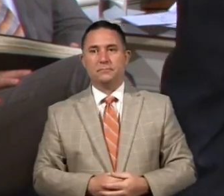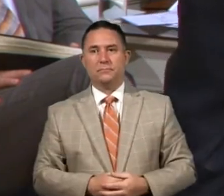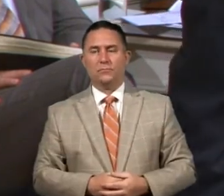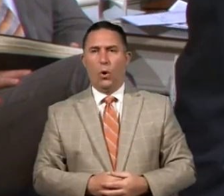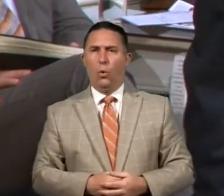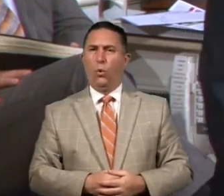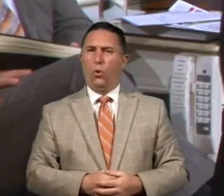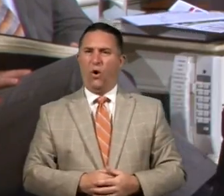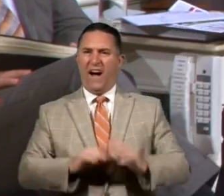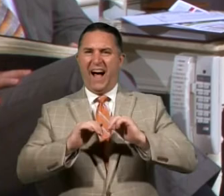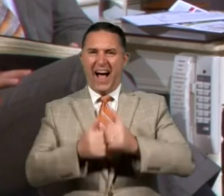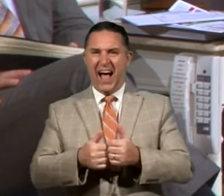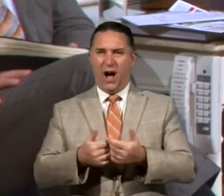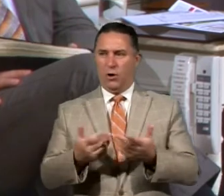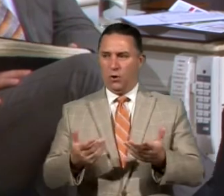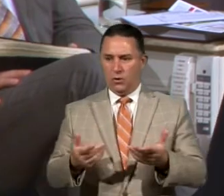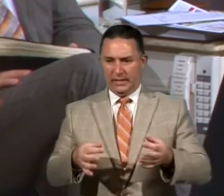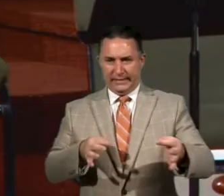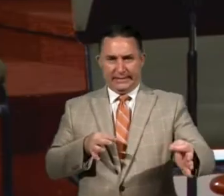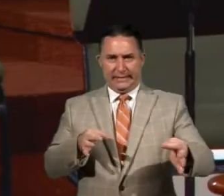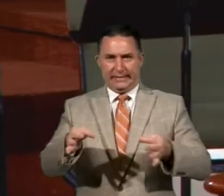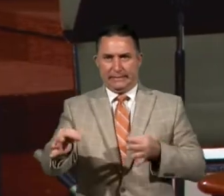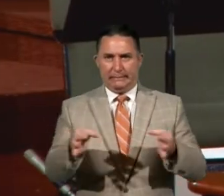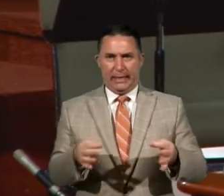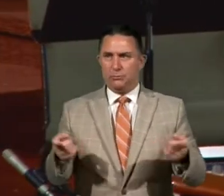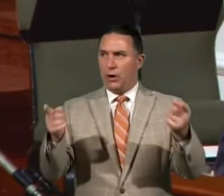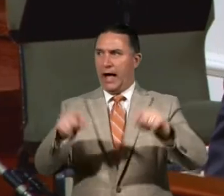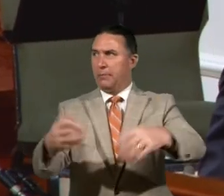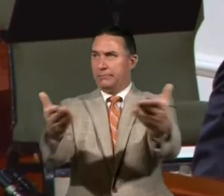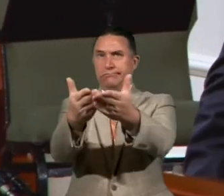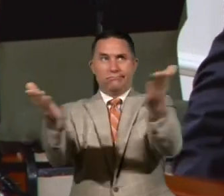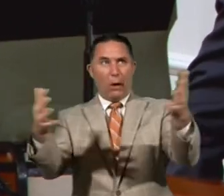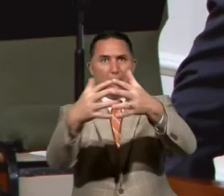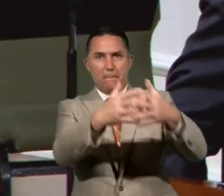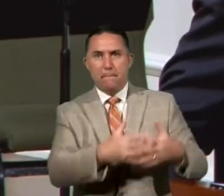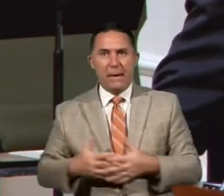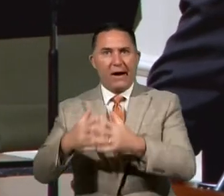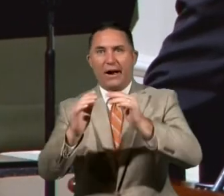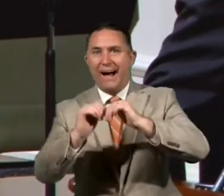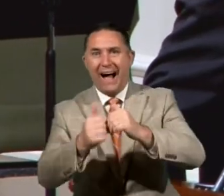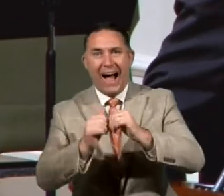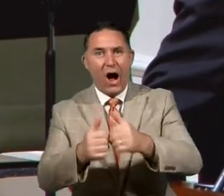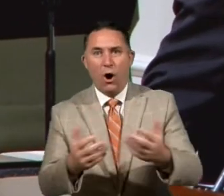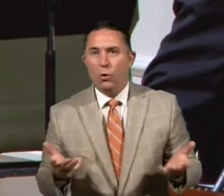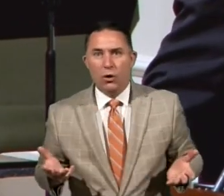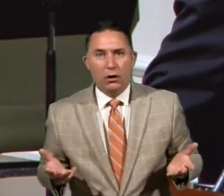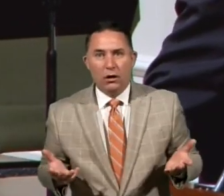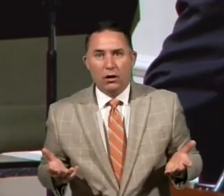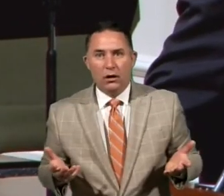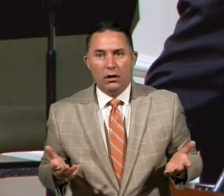Well, how in the world do we expand and explain what's happening in America, Pastor?